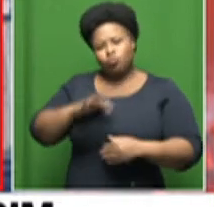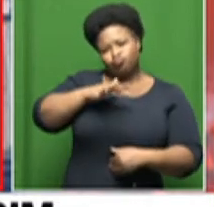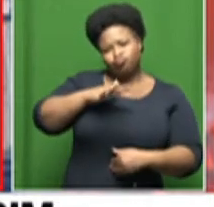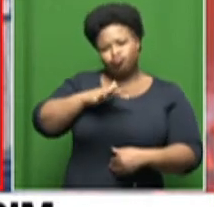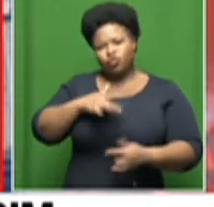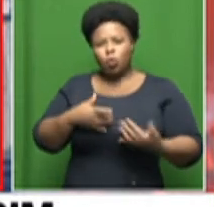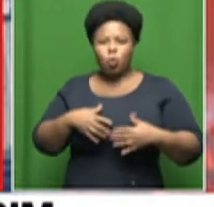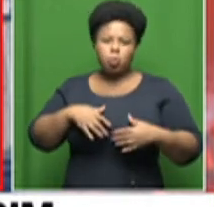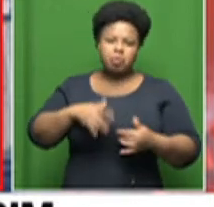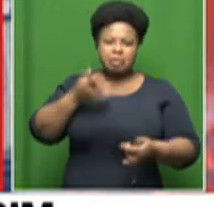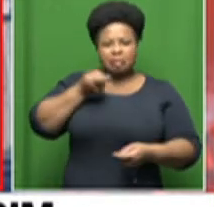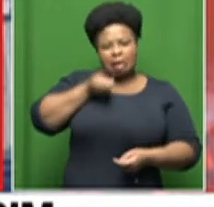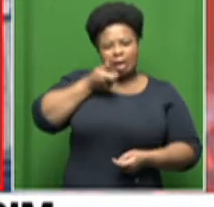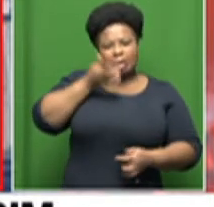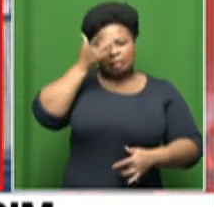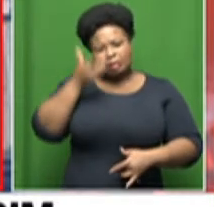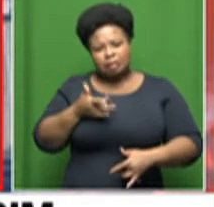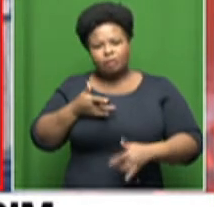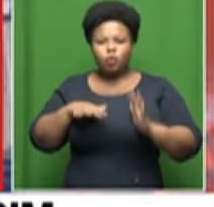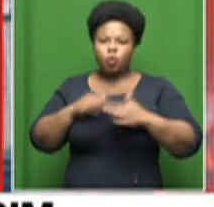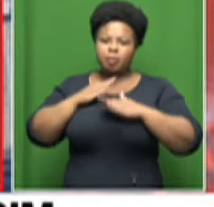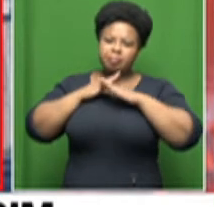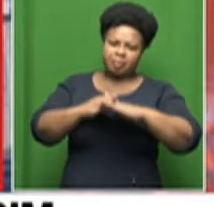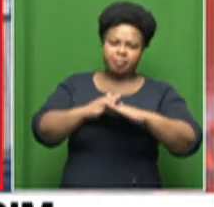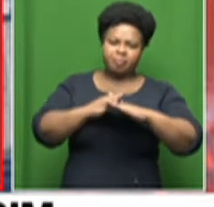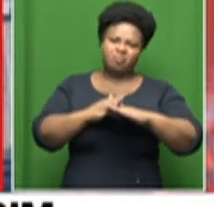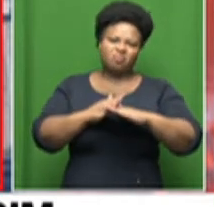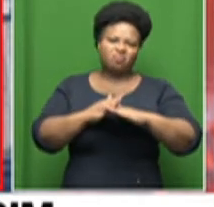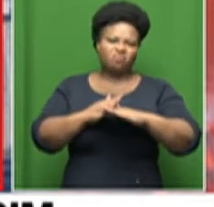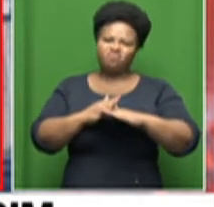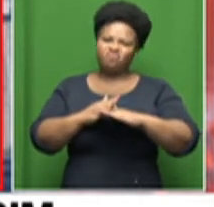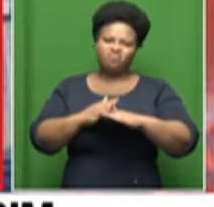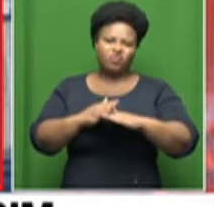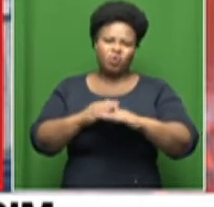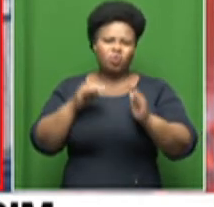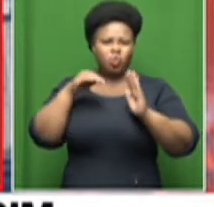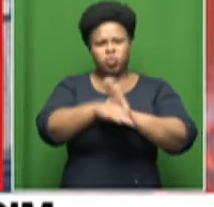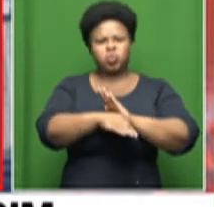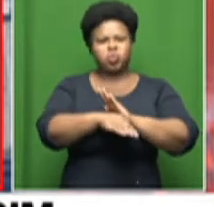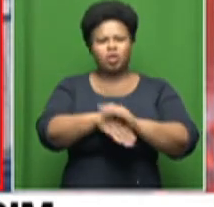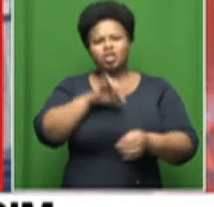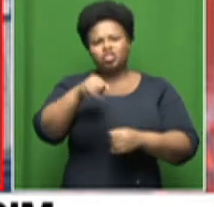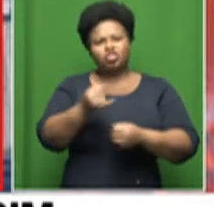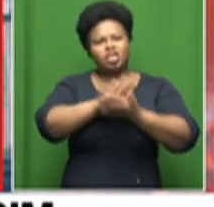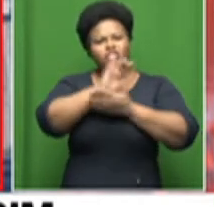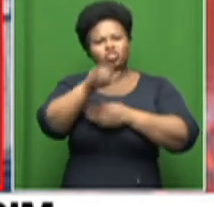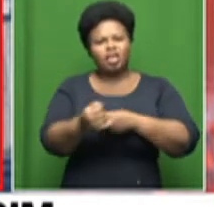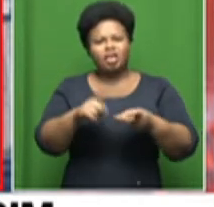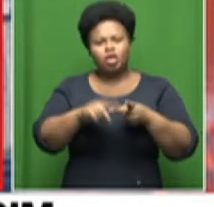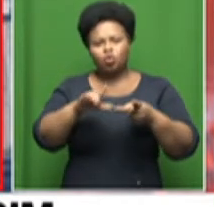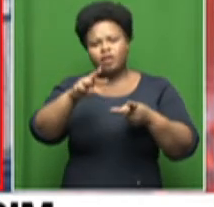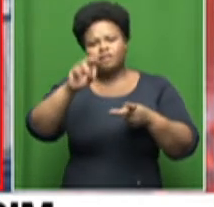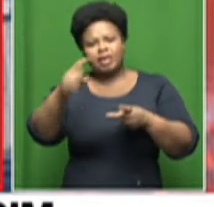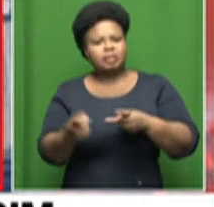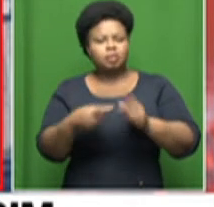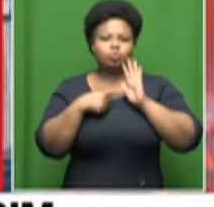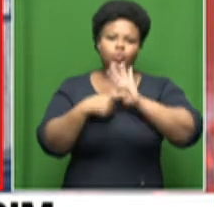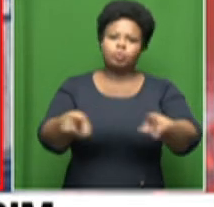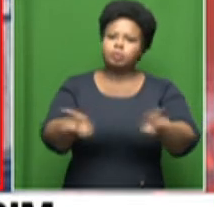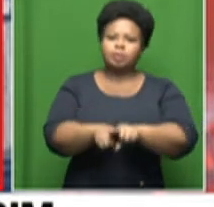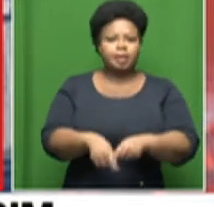saw declines in efficacy. AstraZeneca showed that, Novovex showed that, J&J showed that to a limited extent.